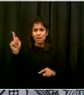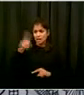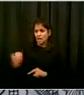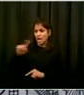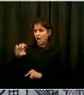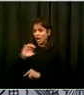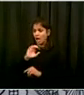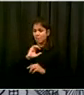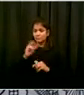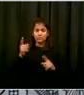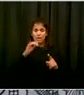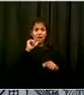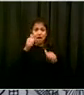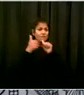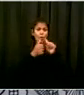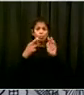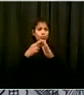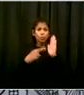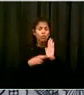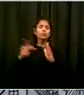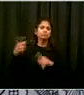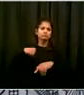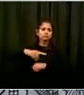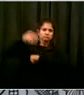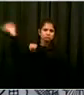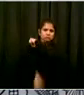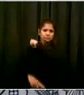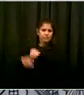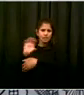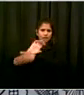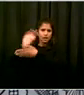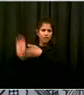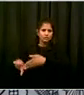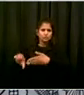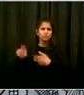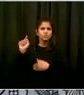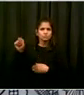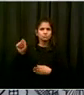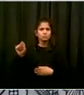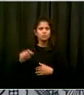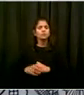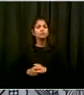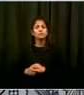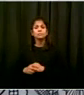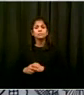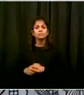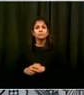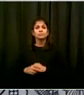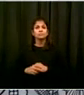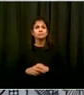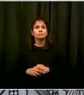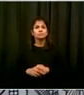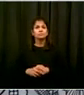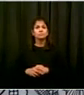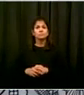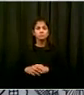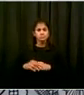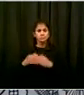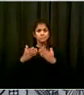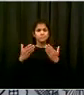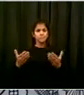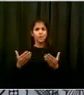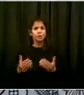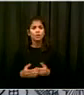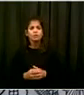course there'll be consequences for those who are found to have perpetrated that act. But I think what people have to understand here is this is a